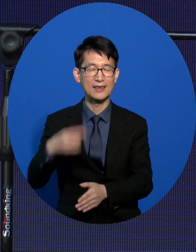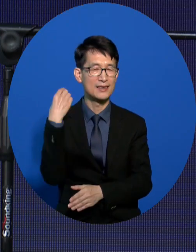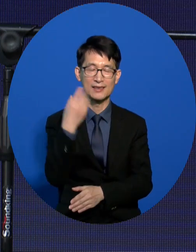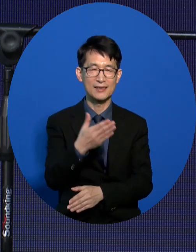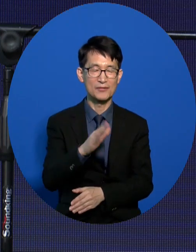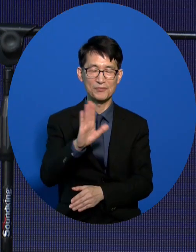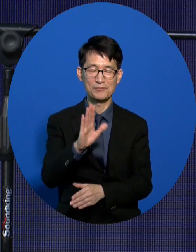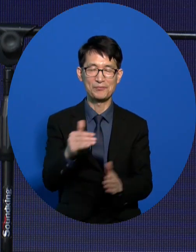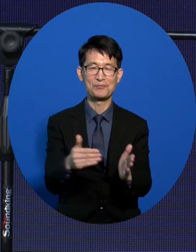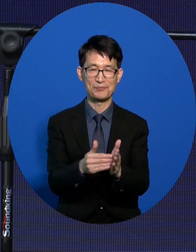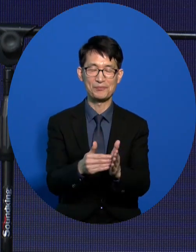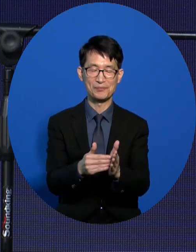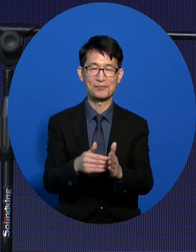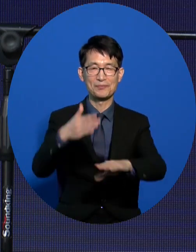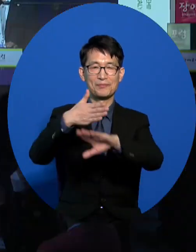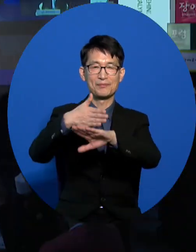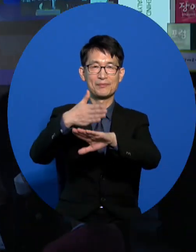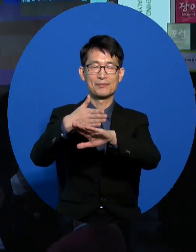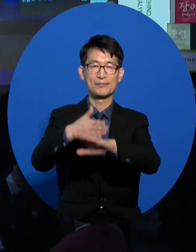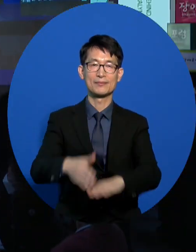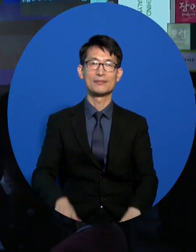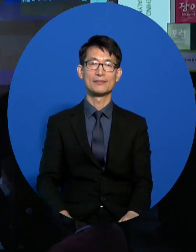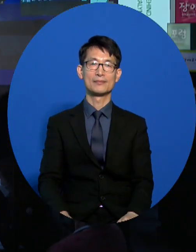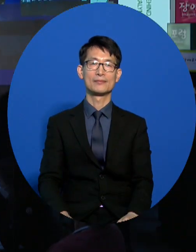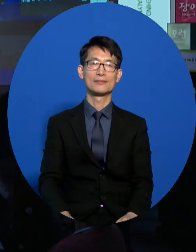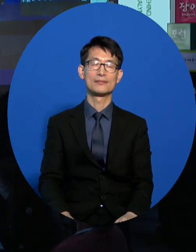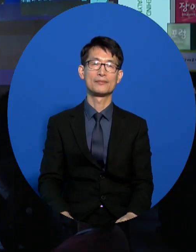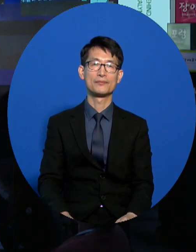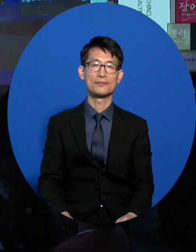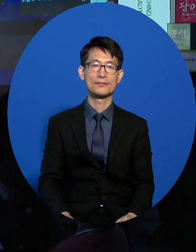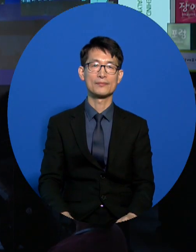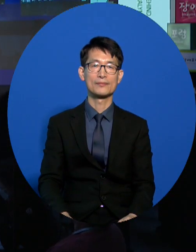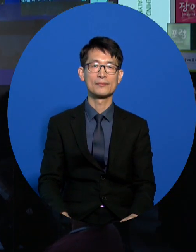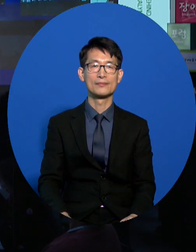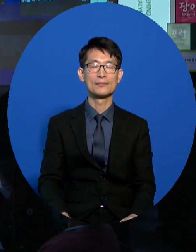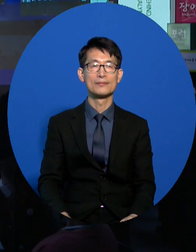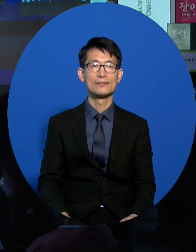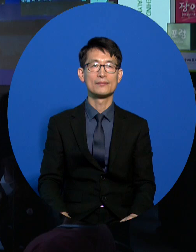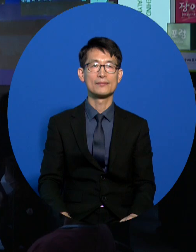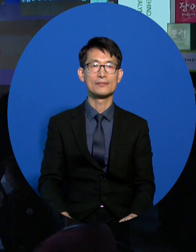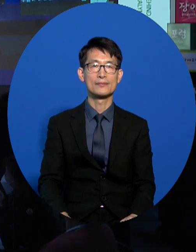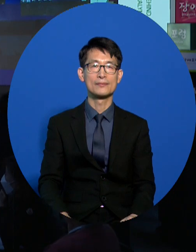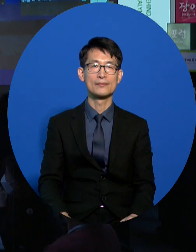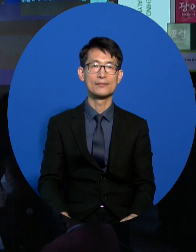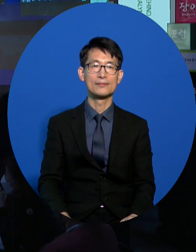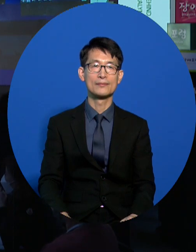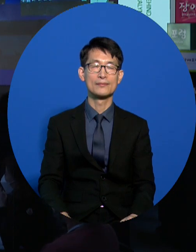But anyhow, thank you very much. And this is the end of my discussion.